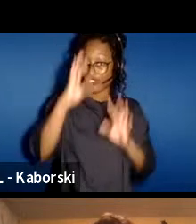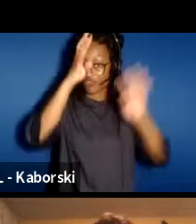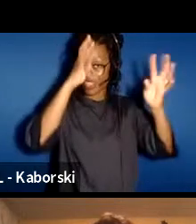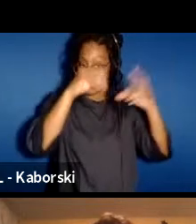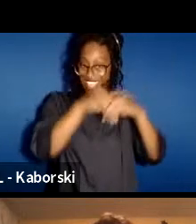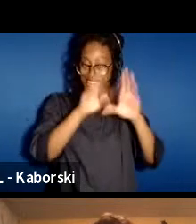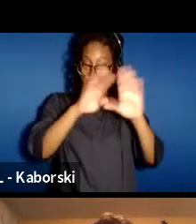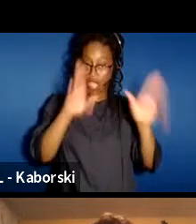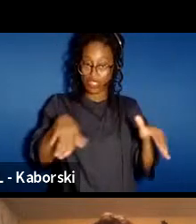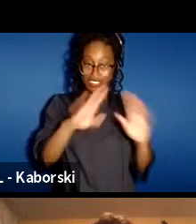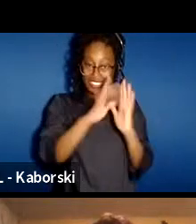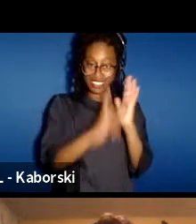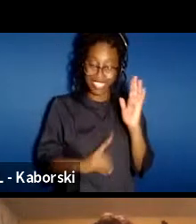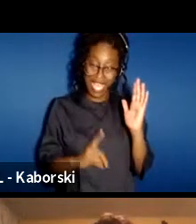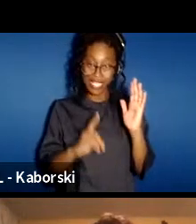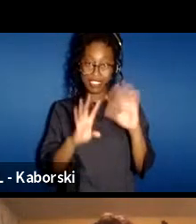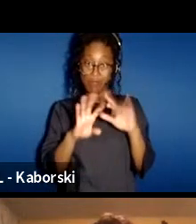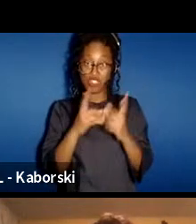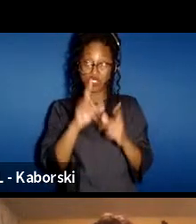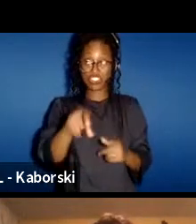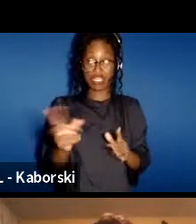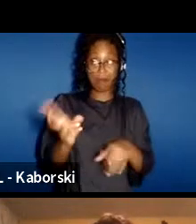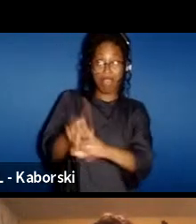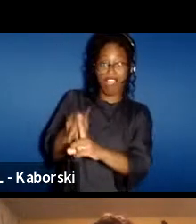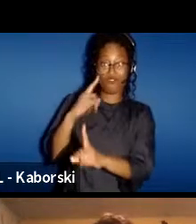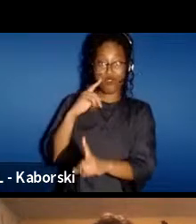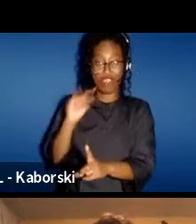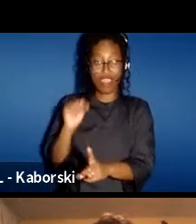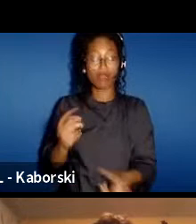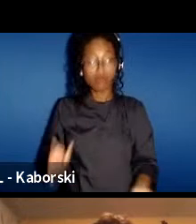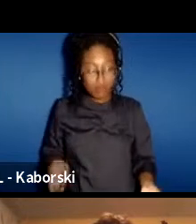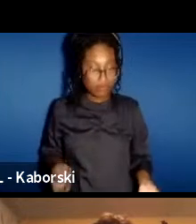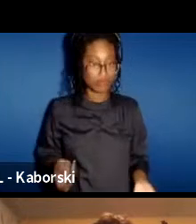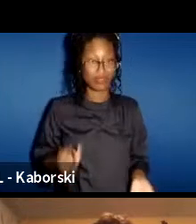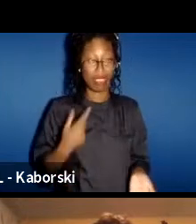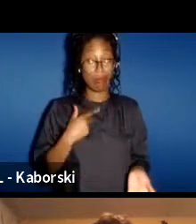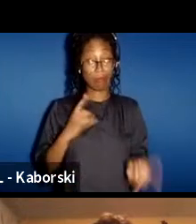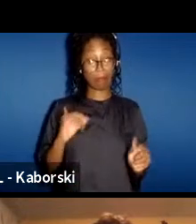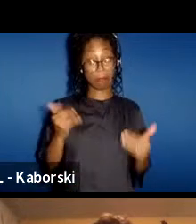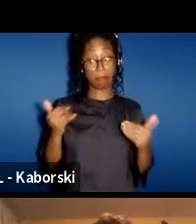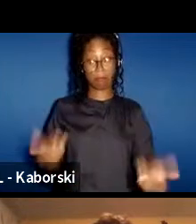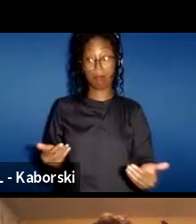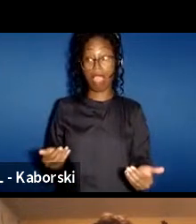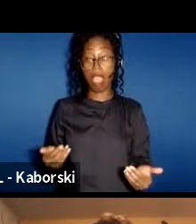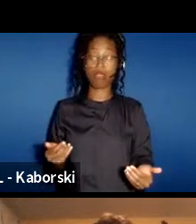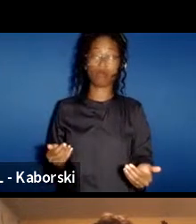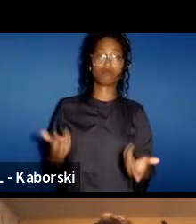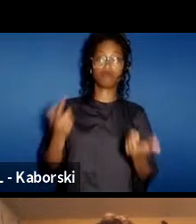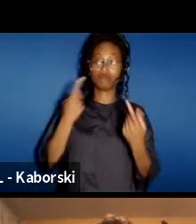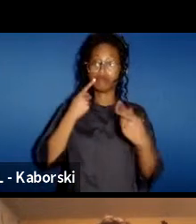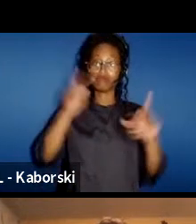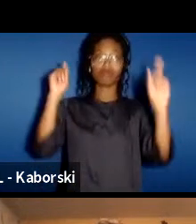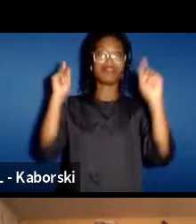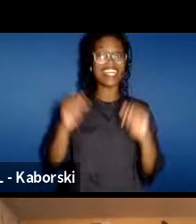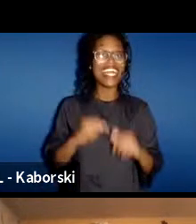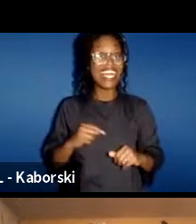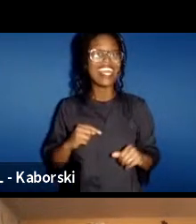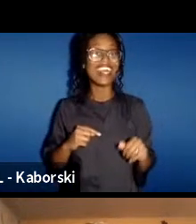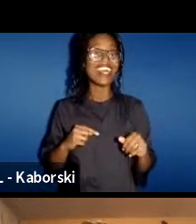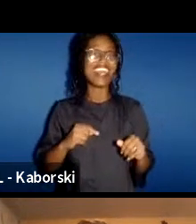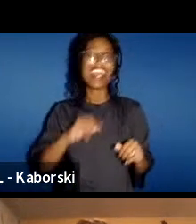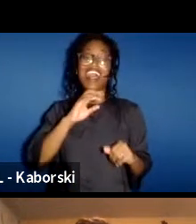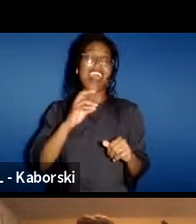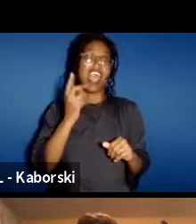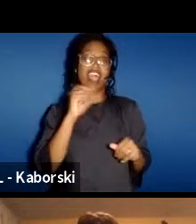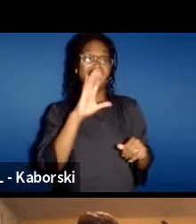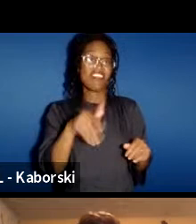in-house design department. You should definitely apply for it. And I did. And it was just I've never looked